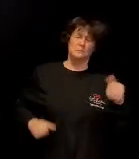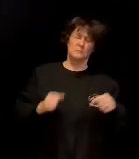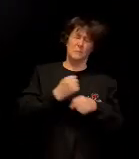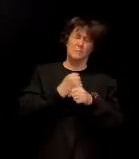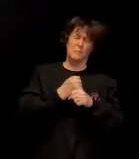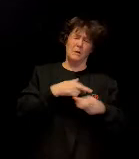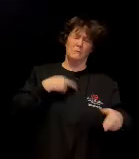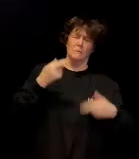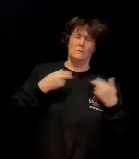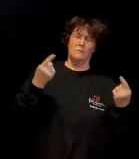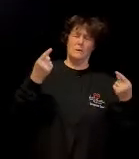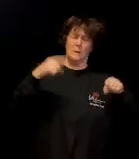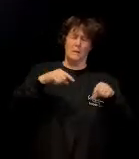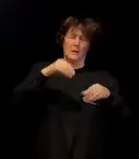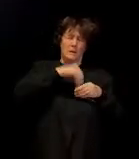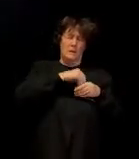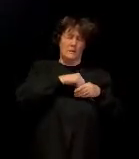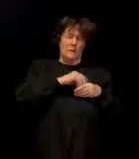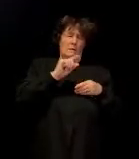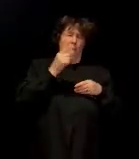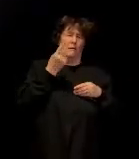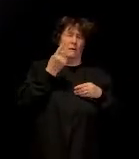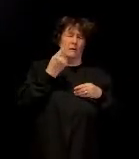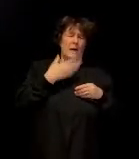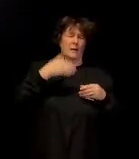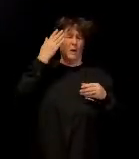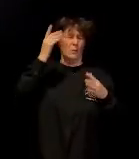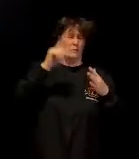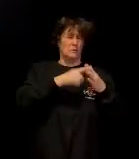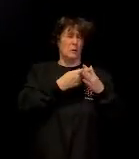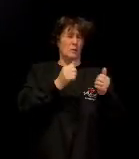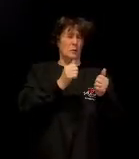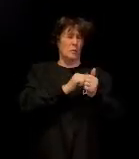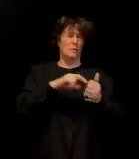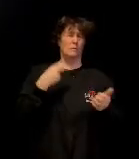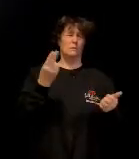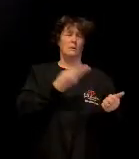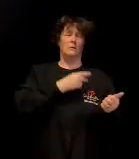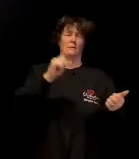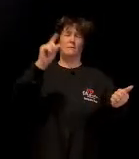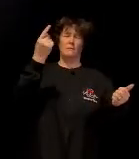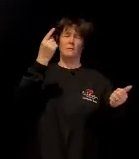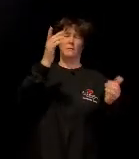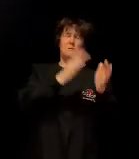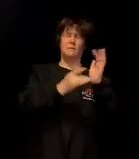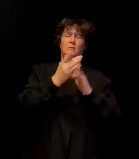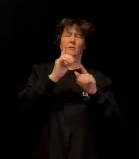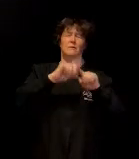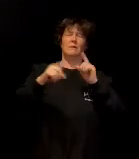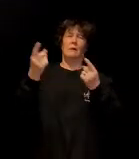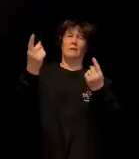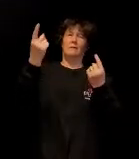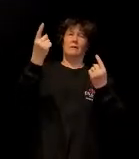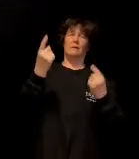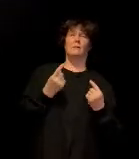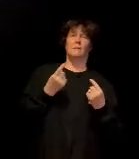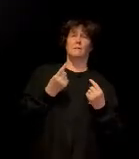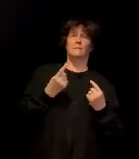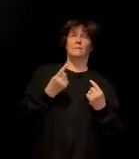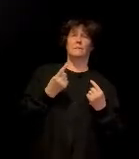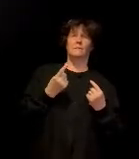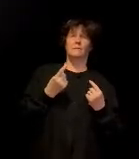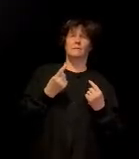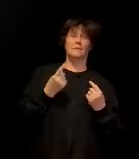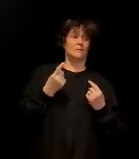revival happen, Lord, inside of us. And I know it begins with us, Lord. Jesus couldn't come, so, Father, you sent